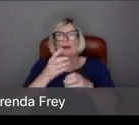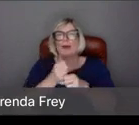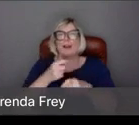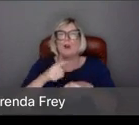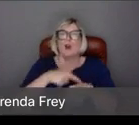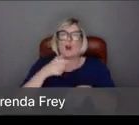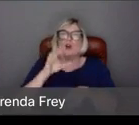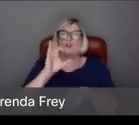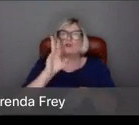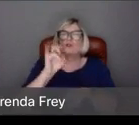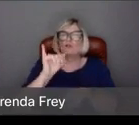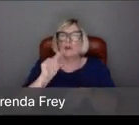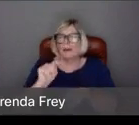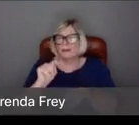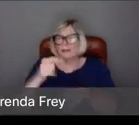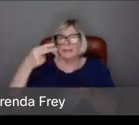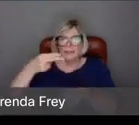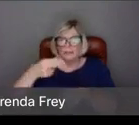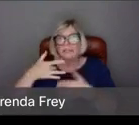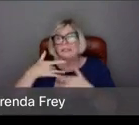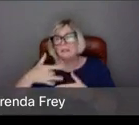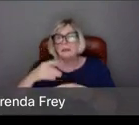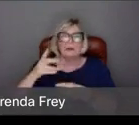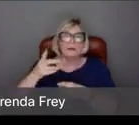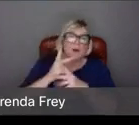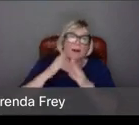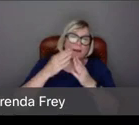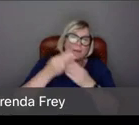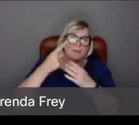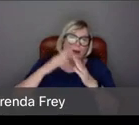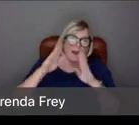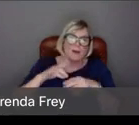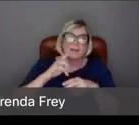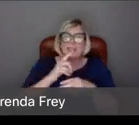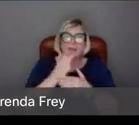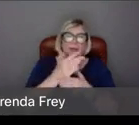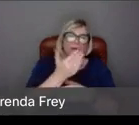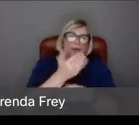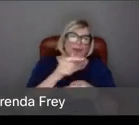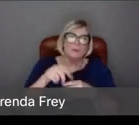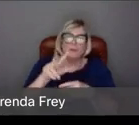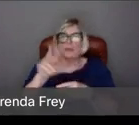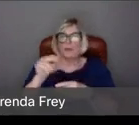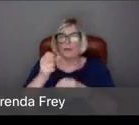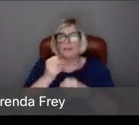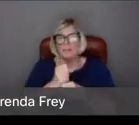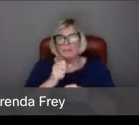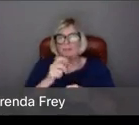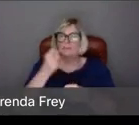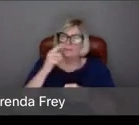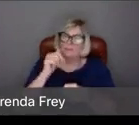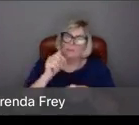history, because typically they're 15 to 30 years. So as long as you're keeping up with the payments, well, that's going to have a positive